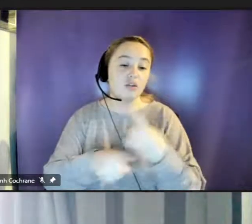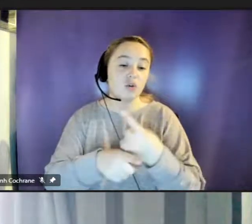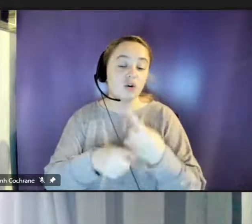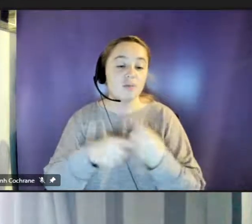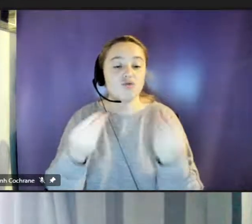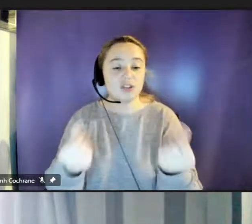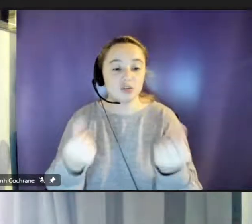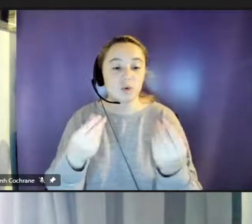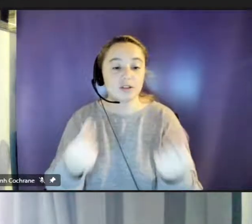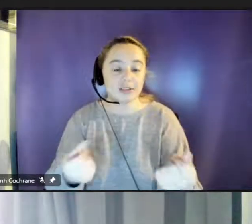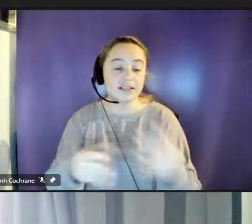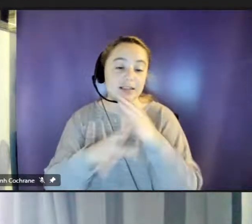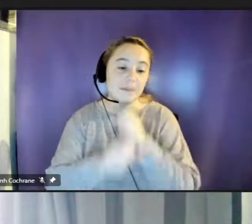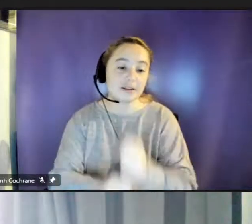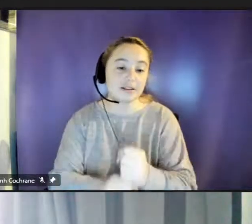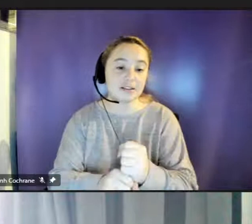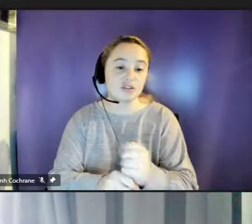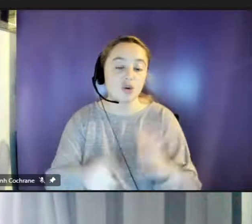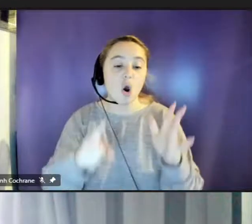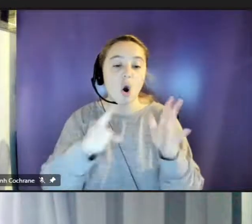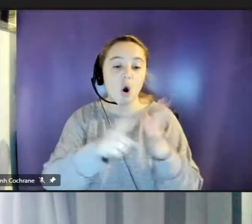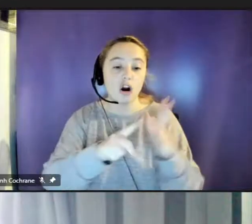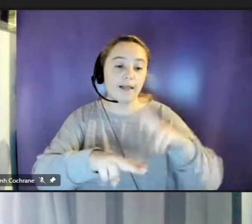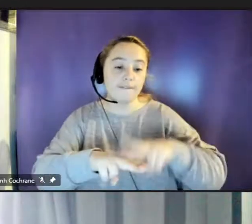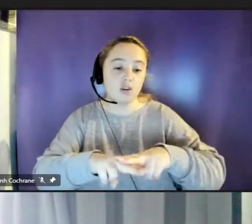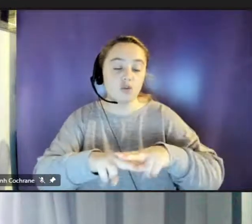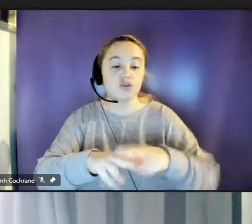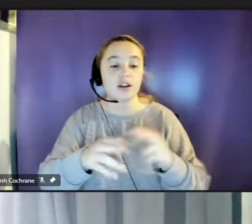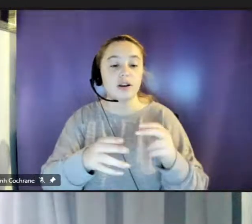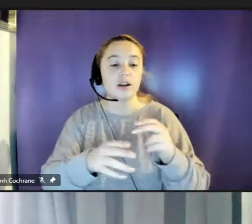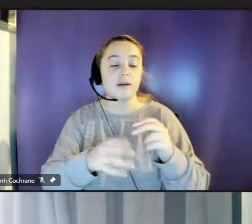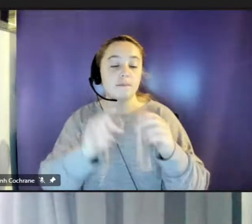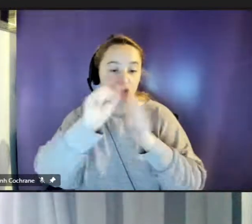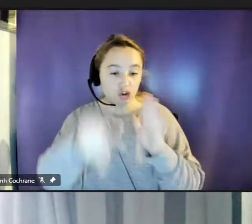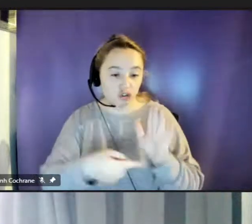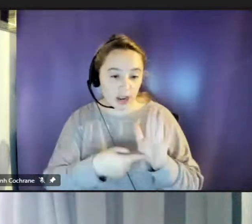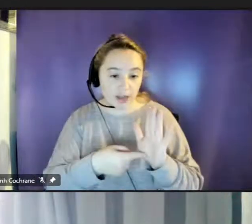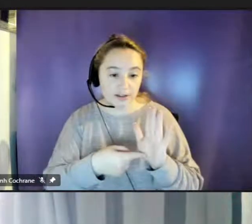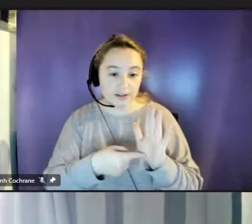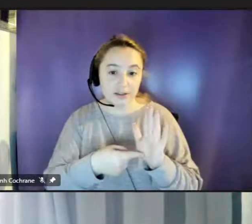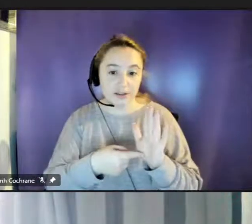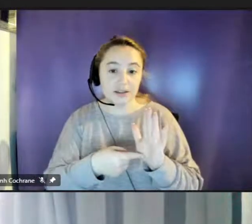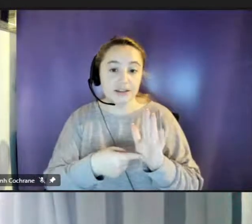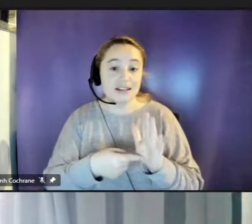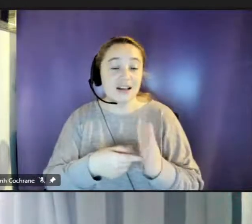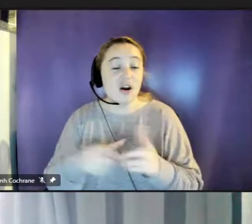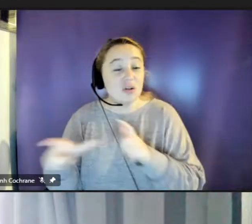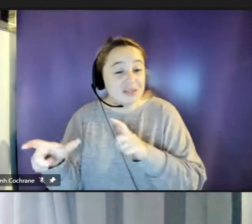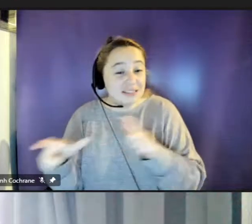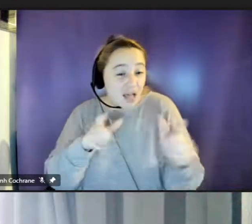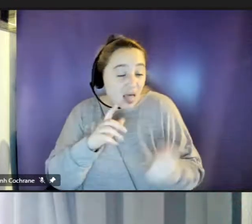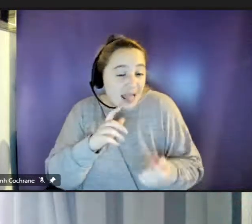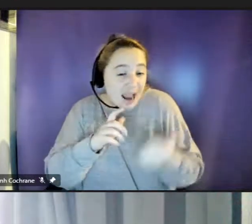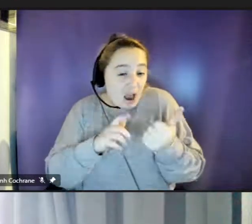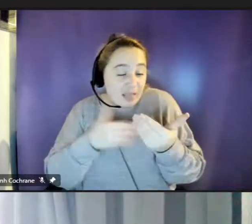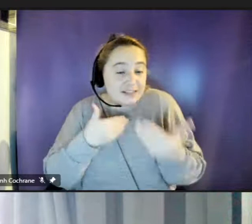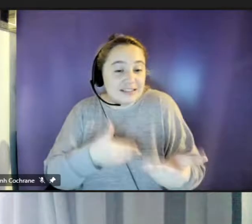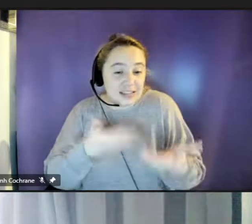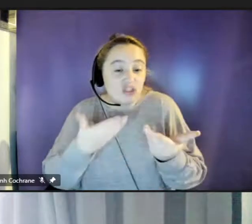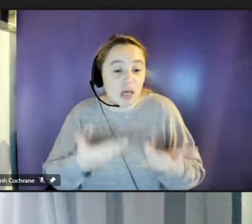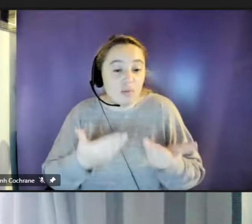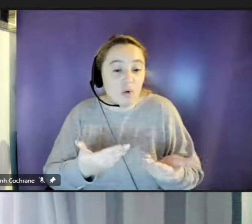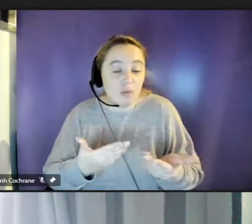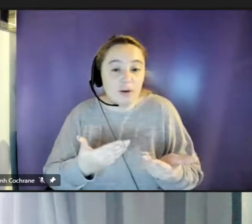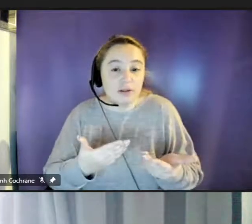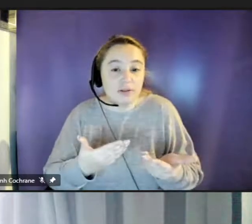that we're committing to the Oracle Fusion project. At this point in time, we're still fairly early stages of this project,